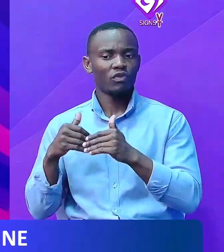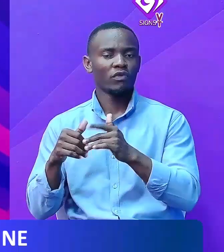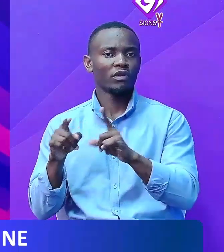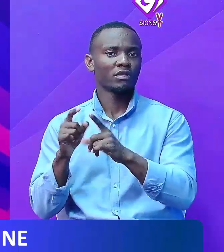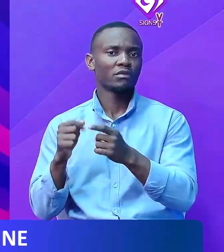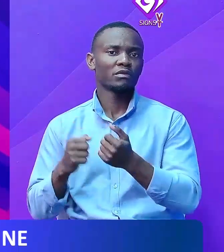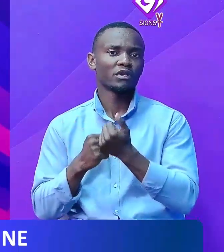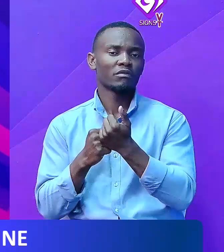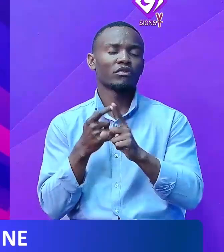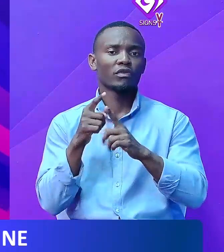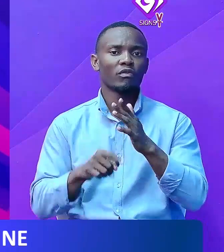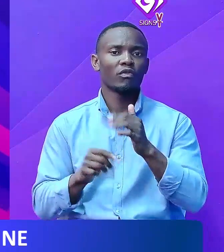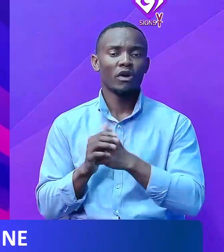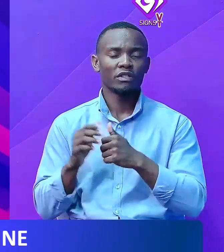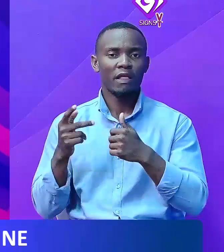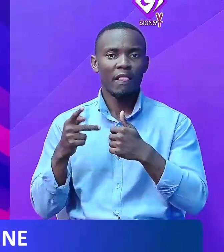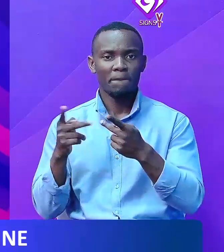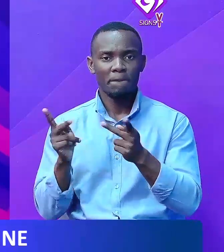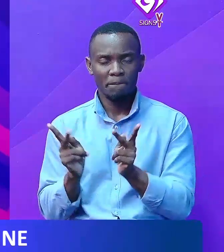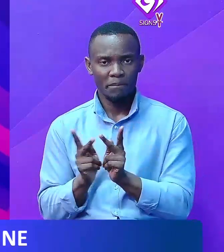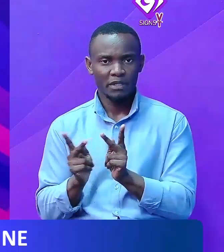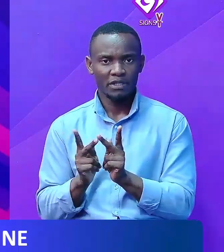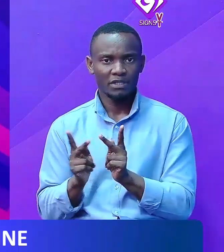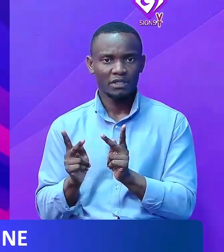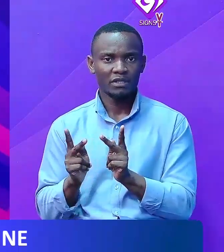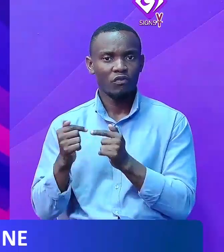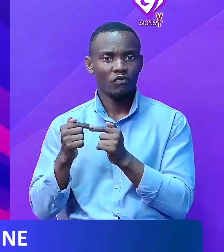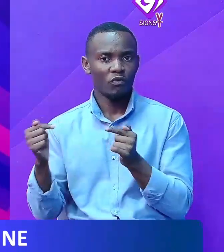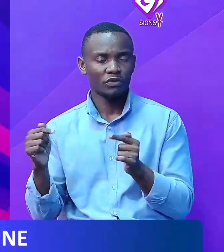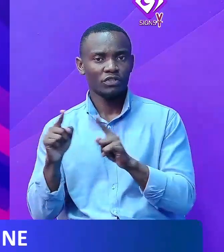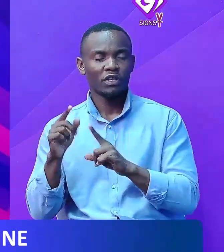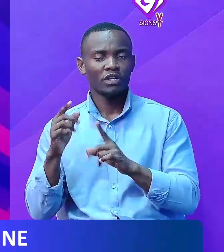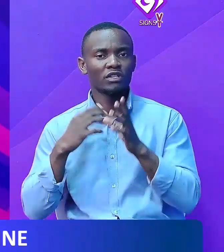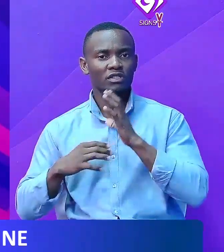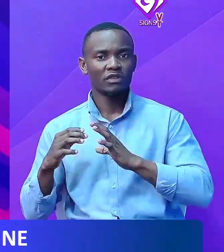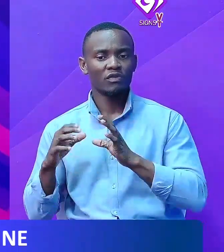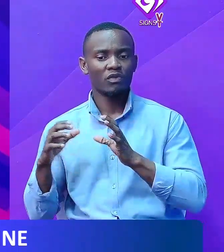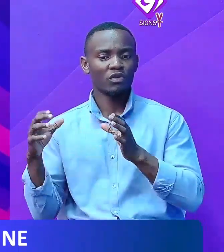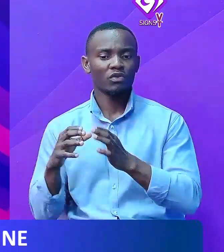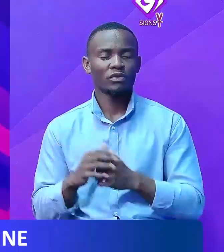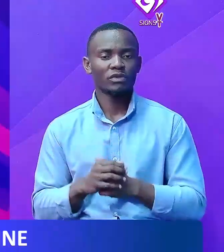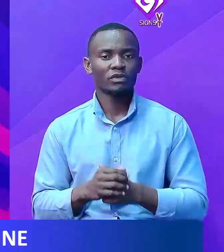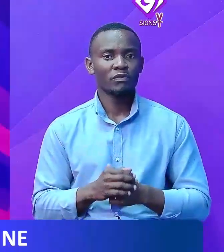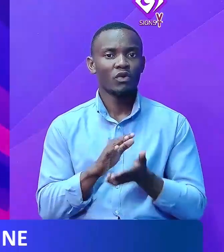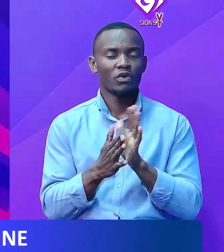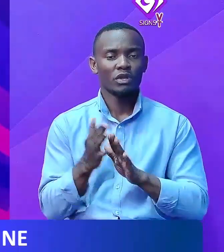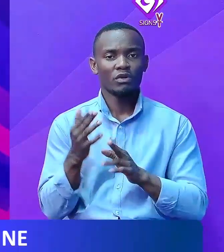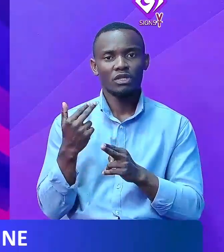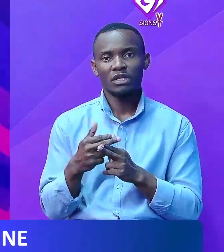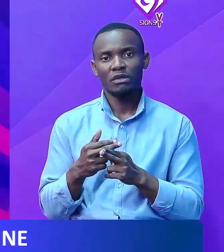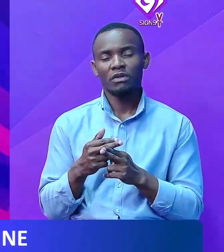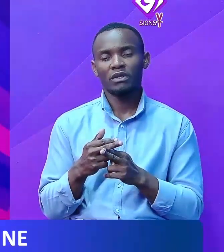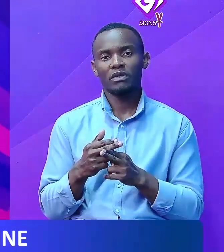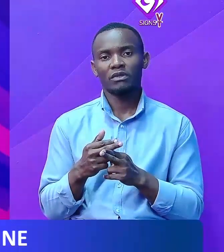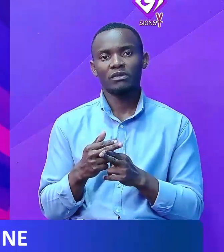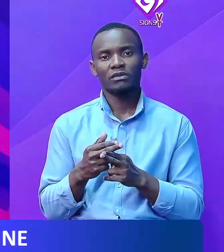coalition of opposition parties and civic groups. And without naming Chiroma, Biya's